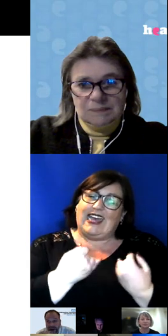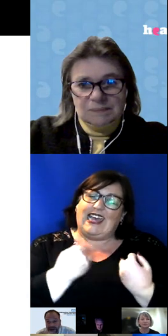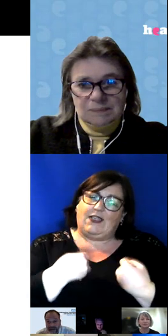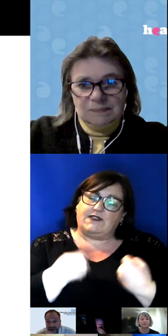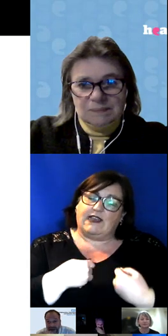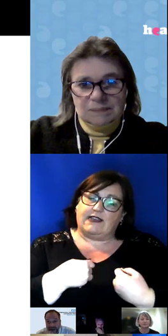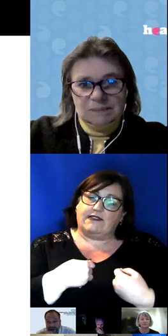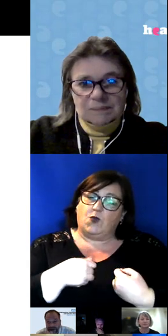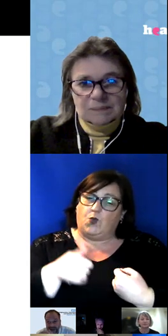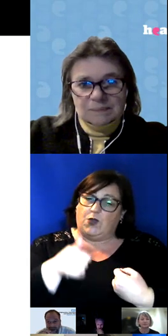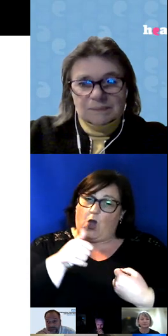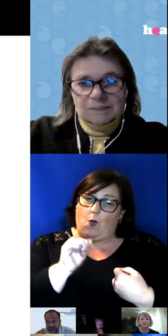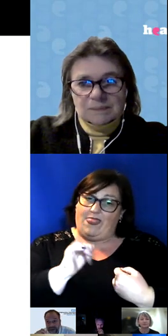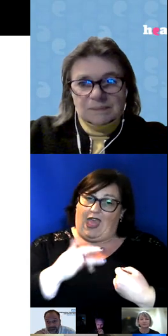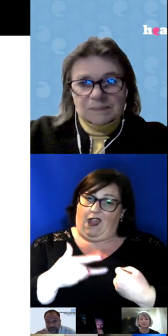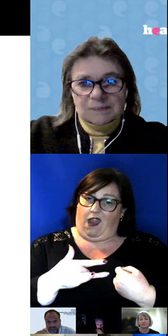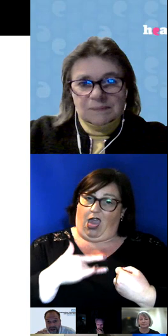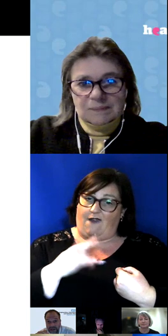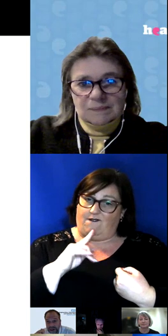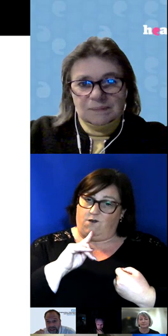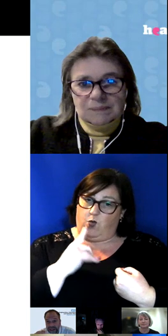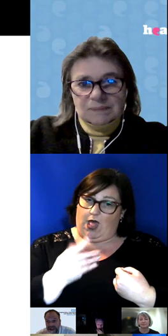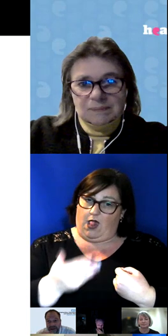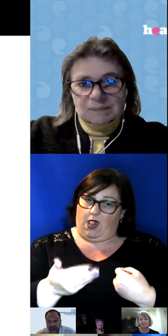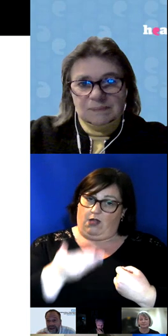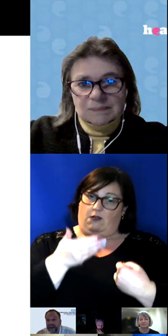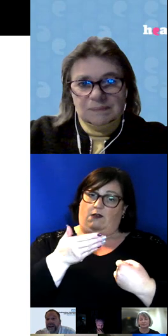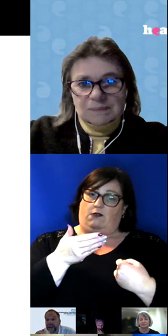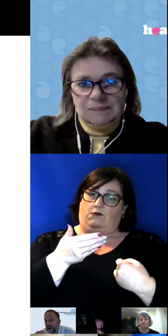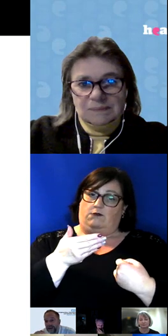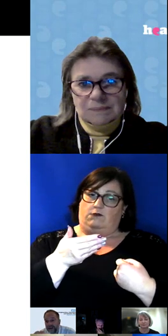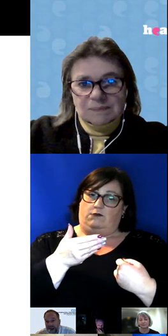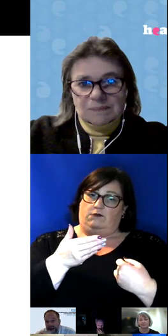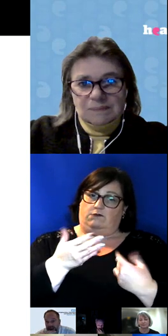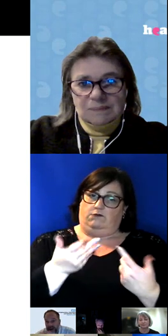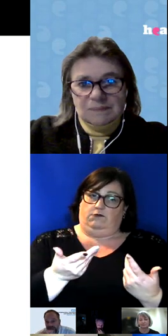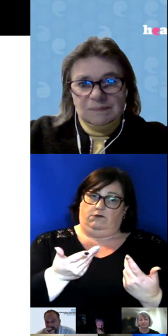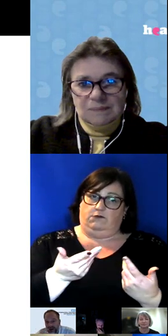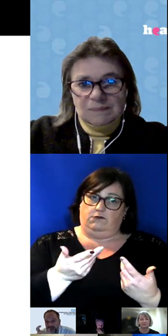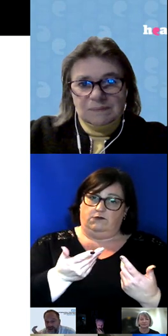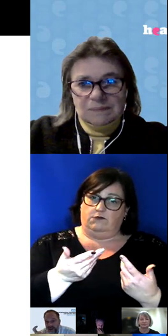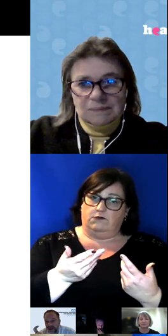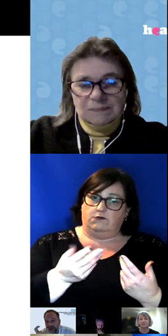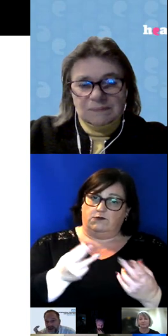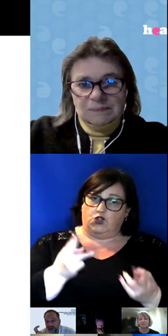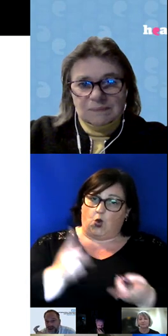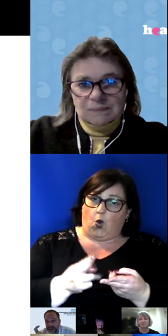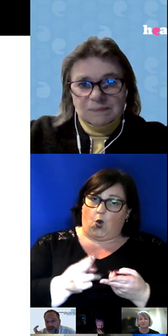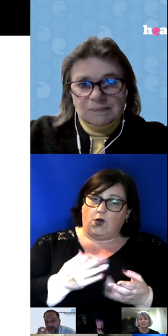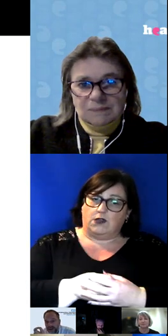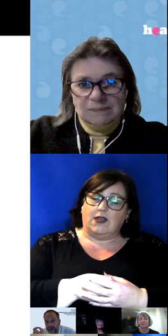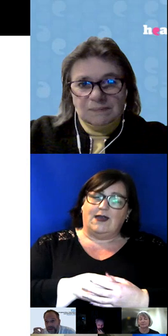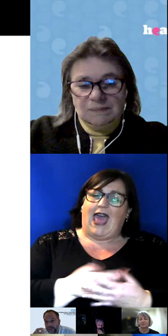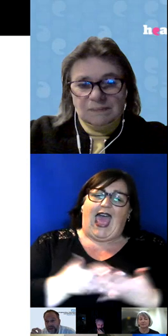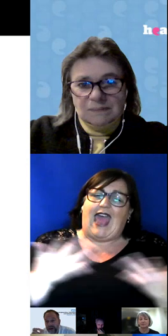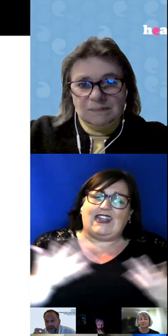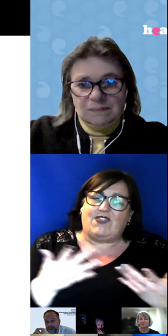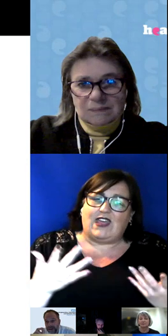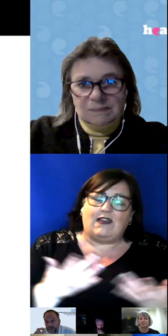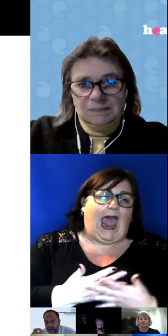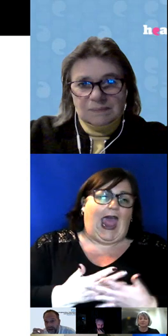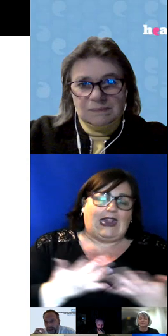work really hard on to address. So that'll be something that we do locally. But I think you're right, anything that we can do to make sure that